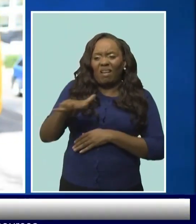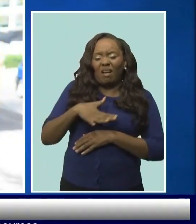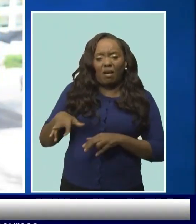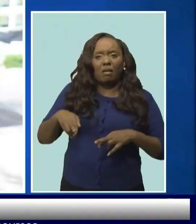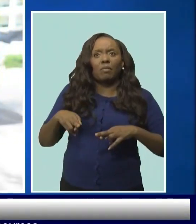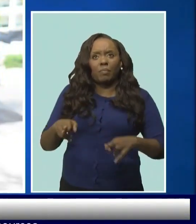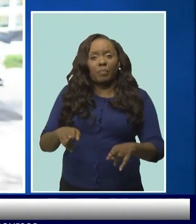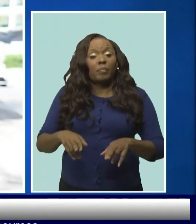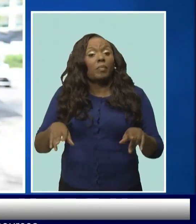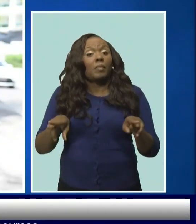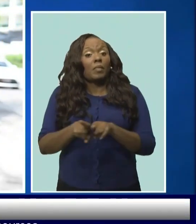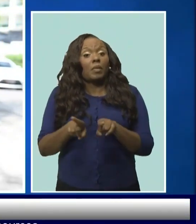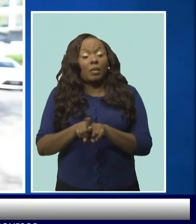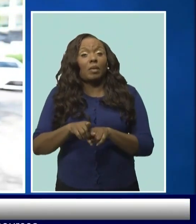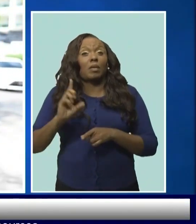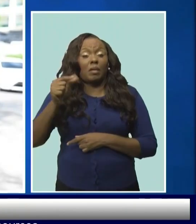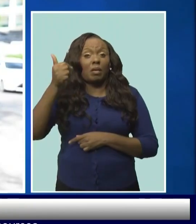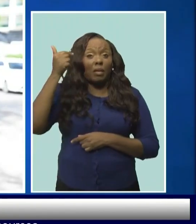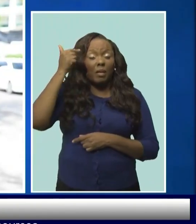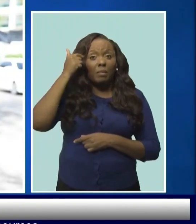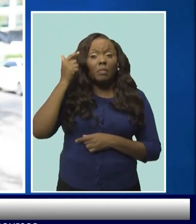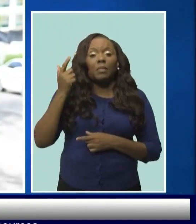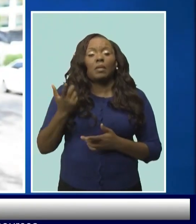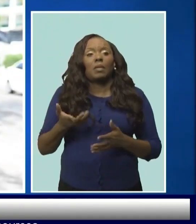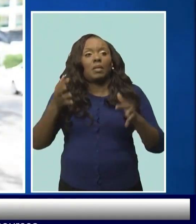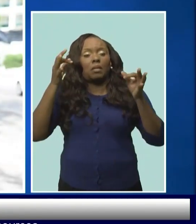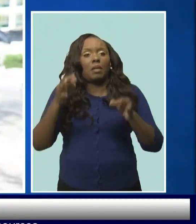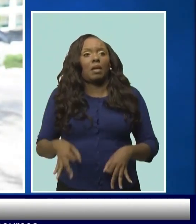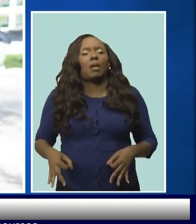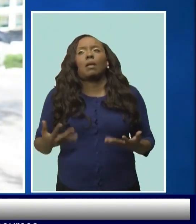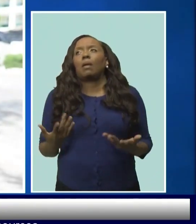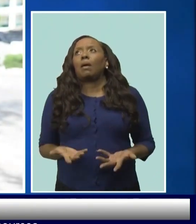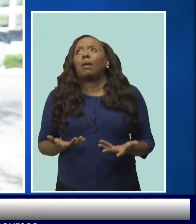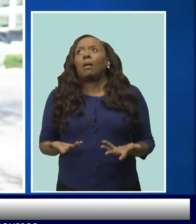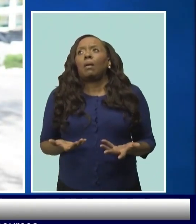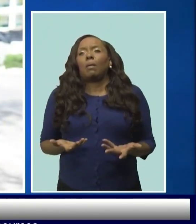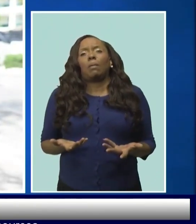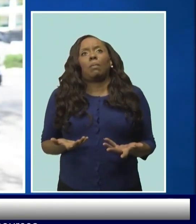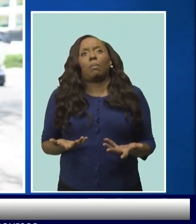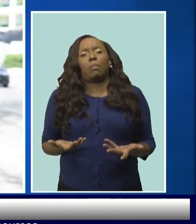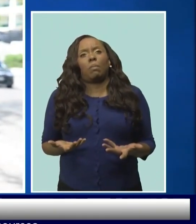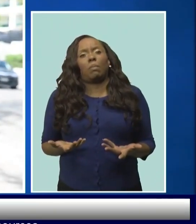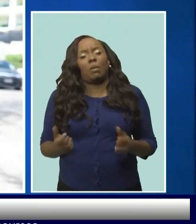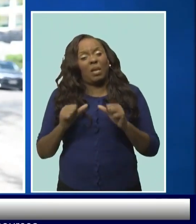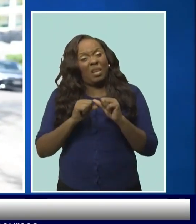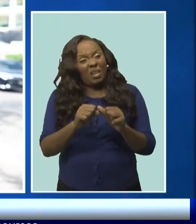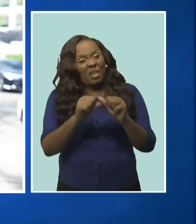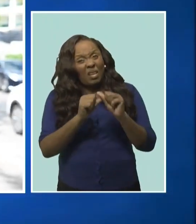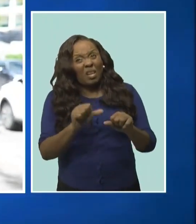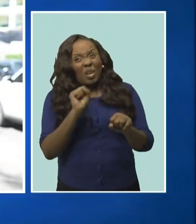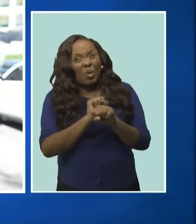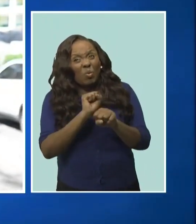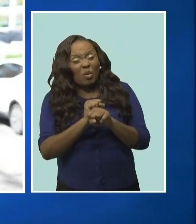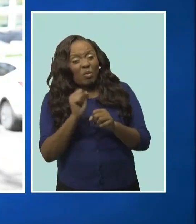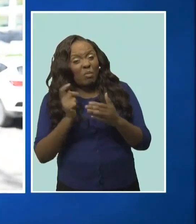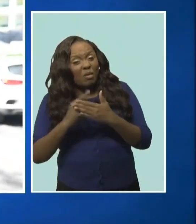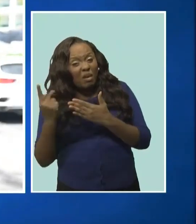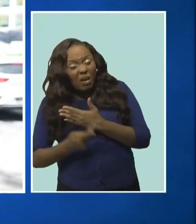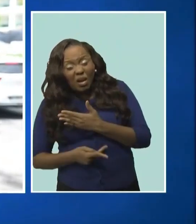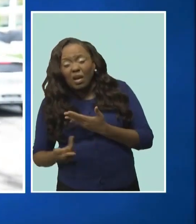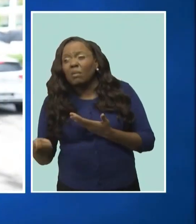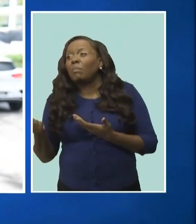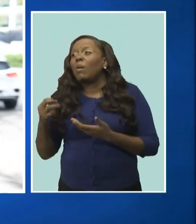government as well to determine, do we continue to proceed with the works program as planned? Or do we look